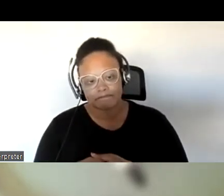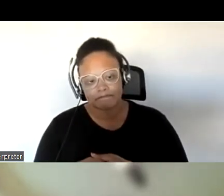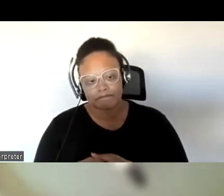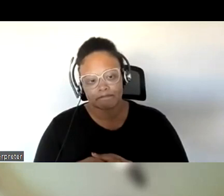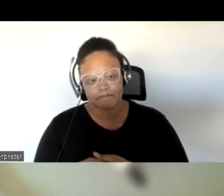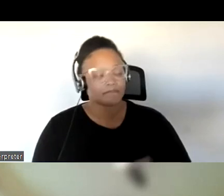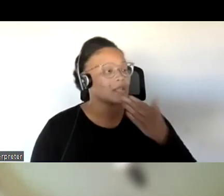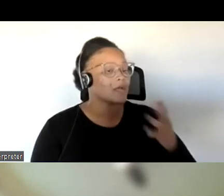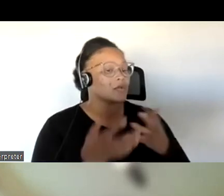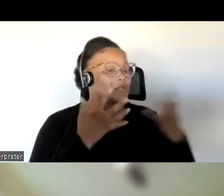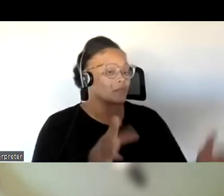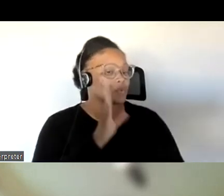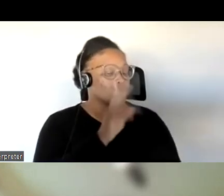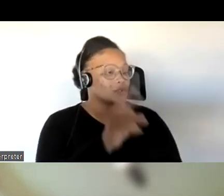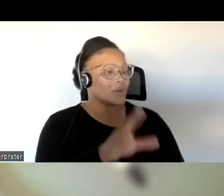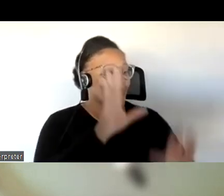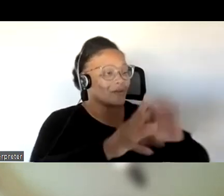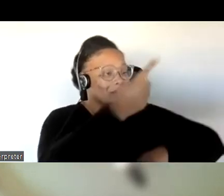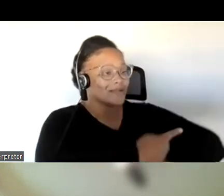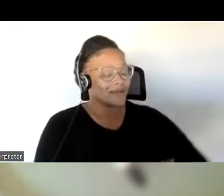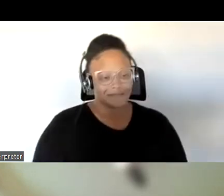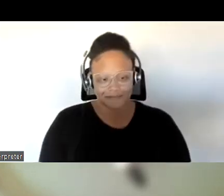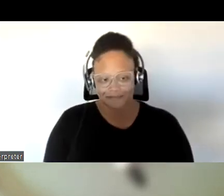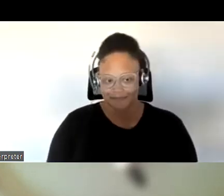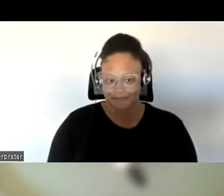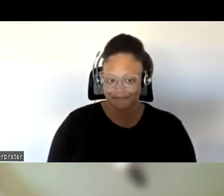Thank you so much. We'll do that. Have a great day.